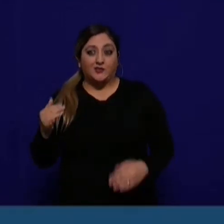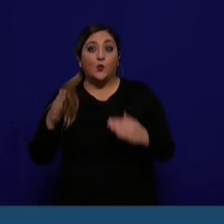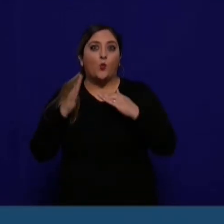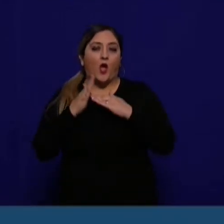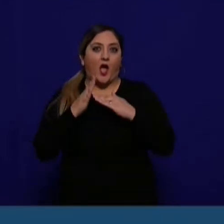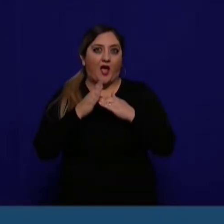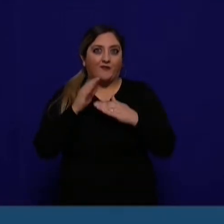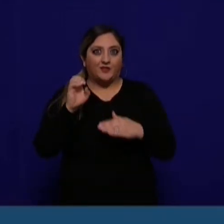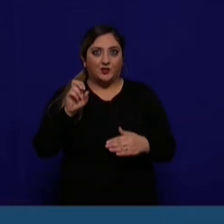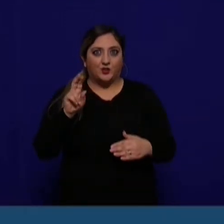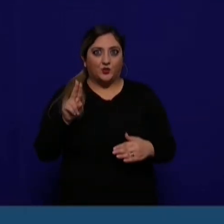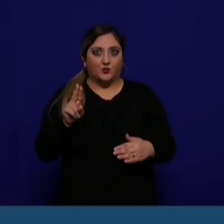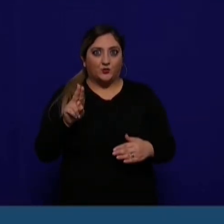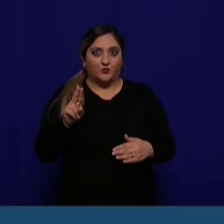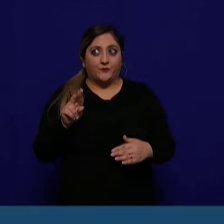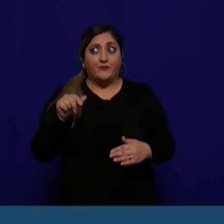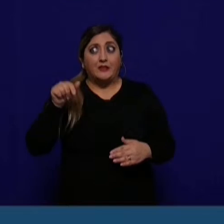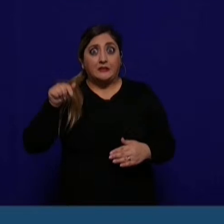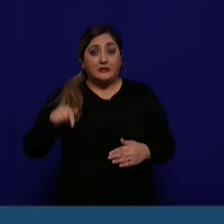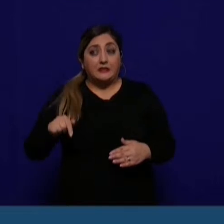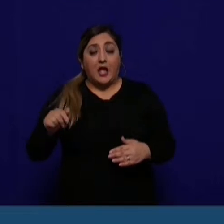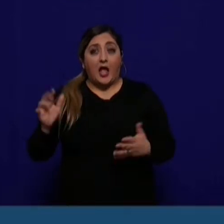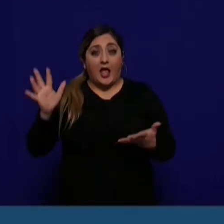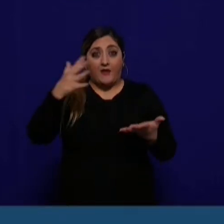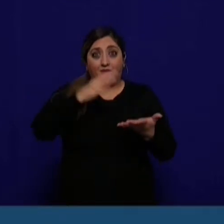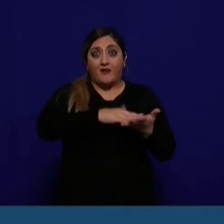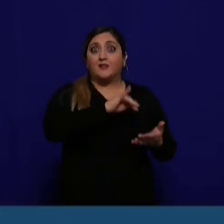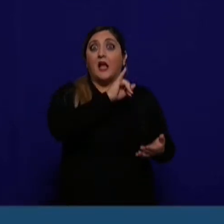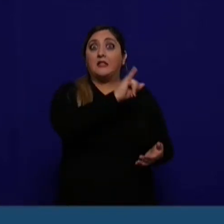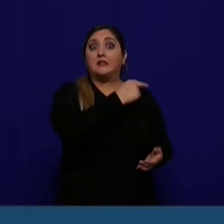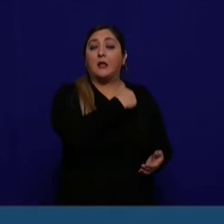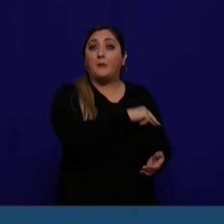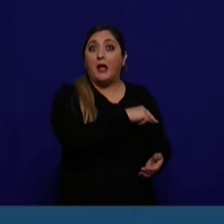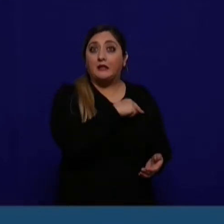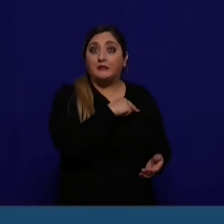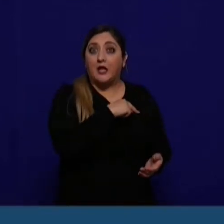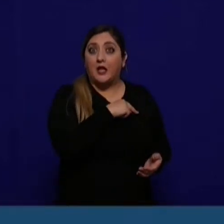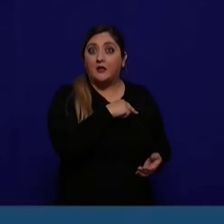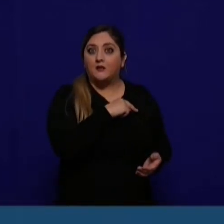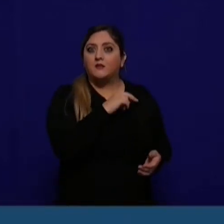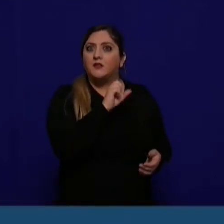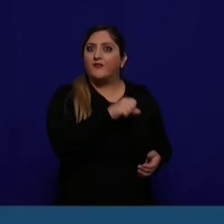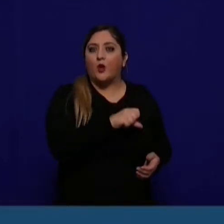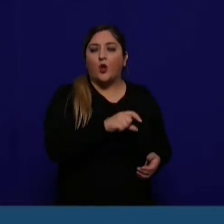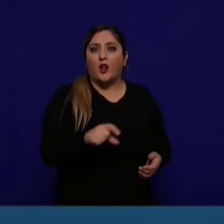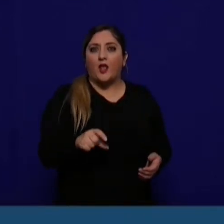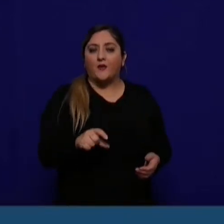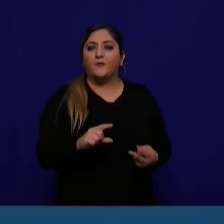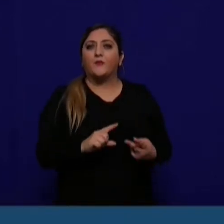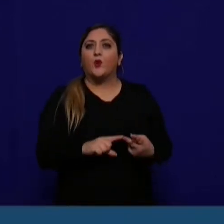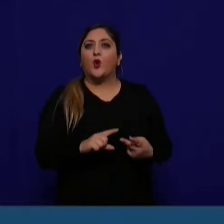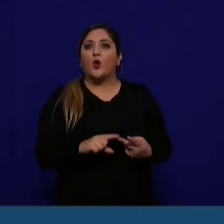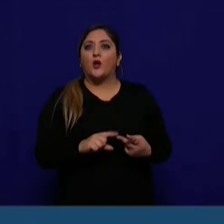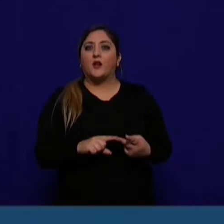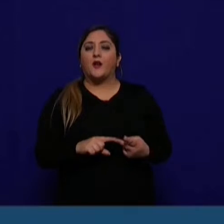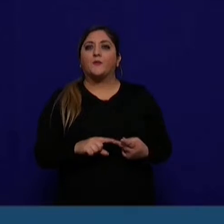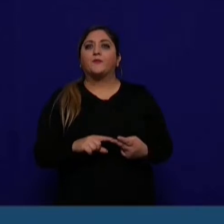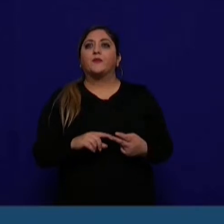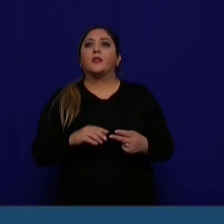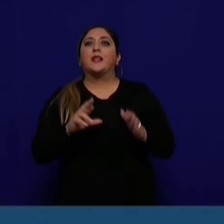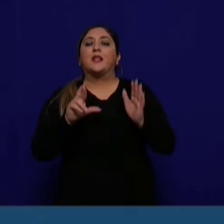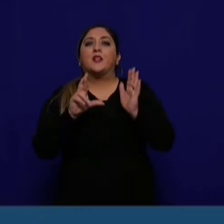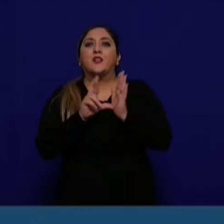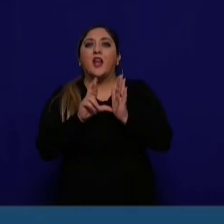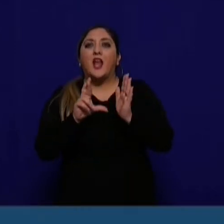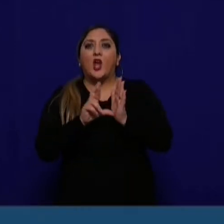has this disturbed any of the timelines you are forecasting for reopening? And the second is, has there been any changes to the protocol when it comes to women giving